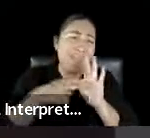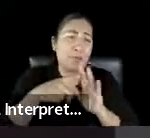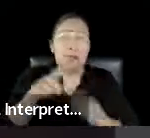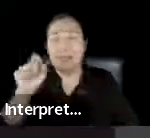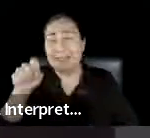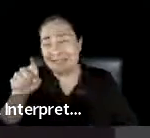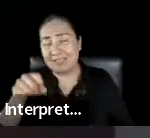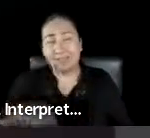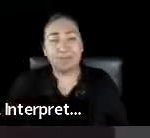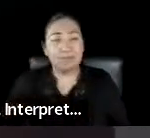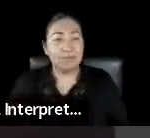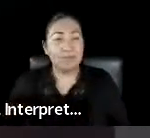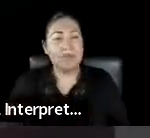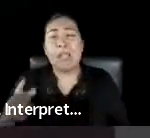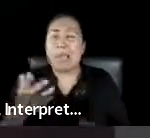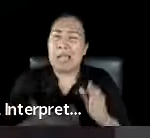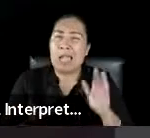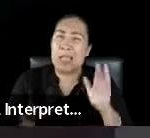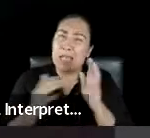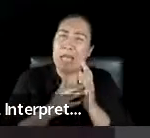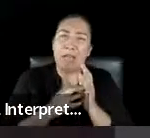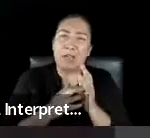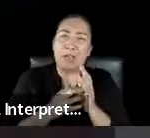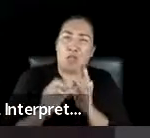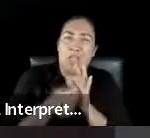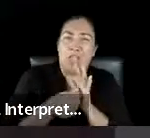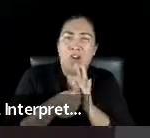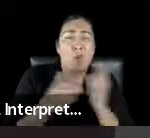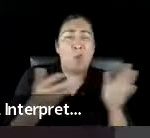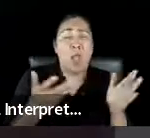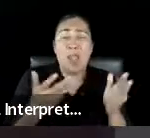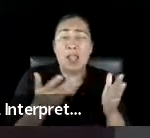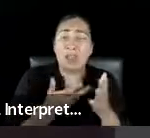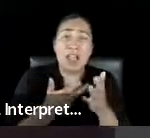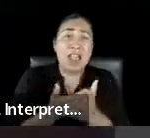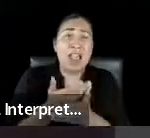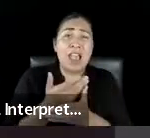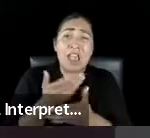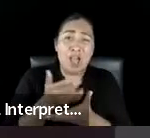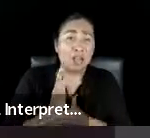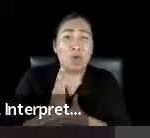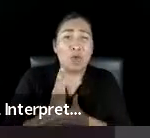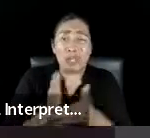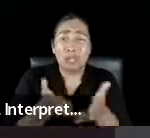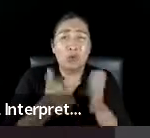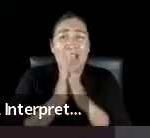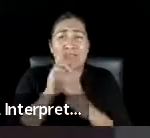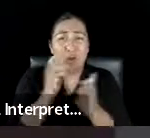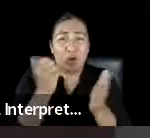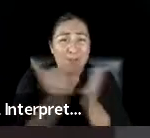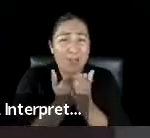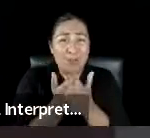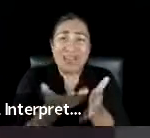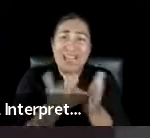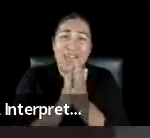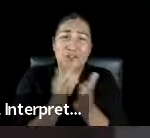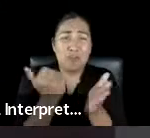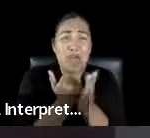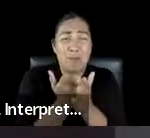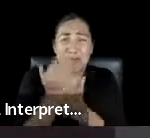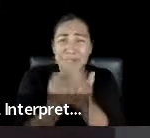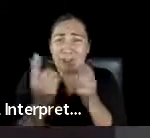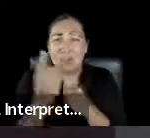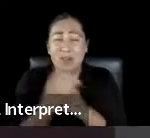and just reiterating the fact that it's okay to ask for help and to ask to help somebody, and